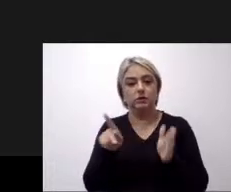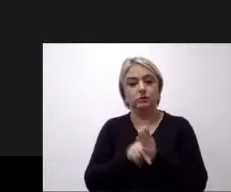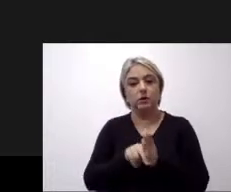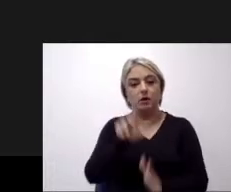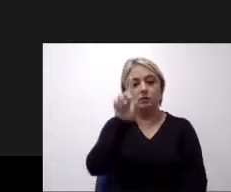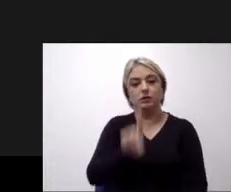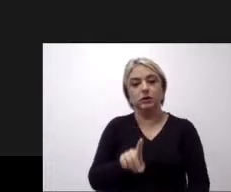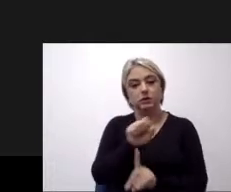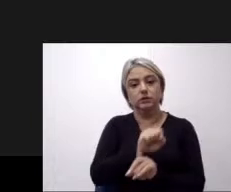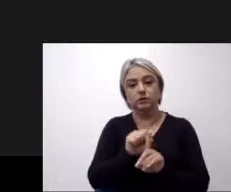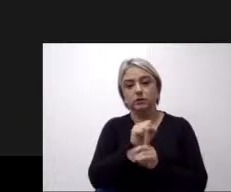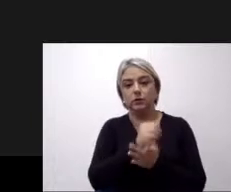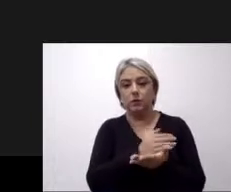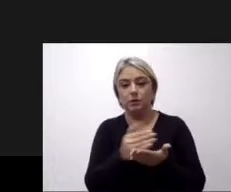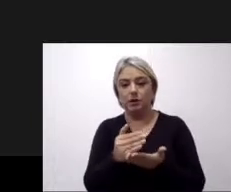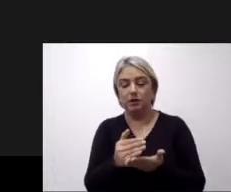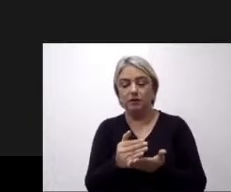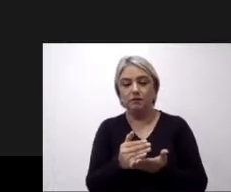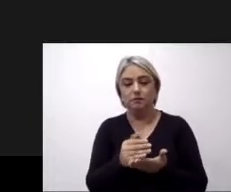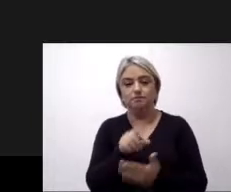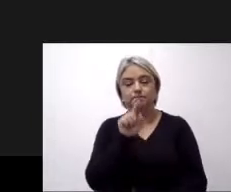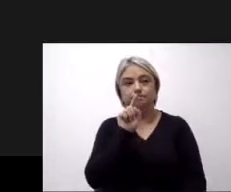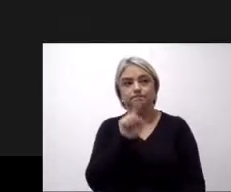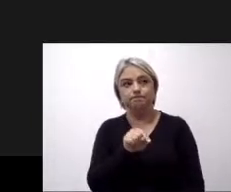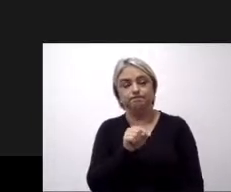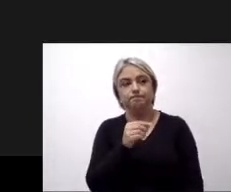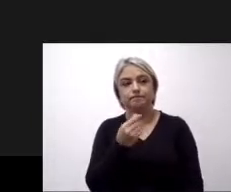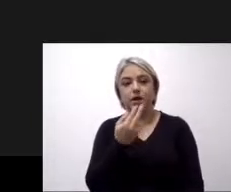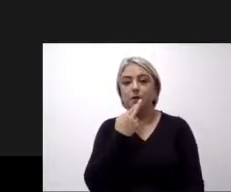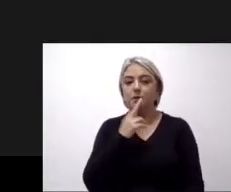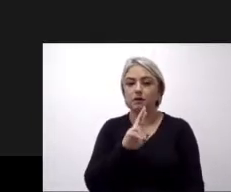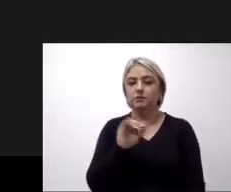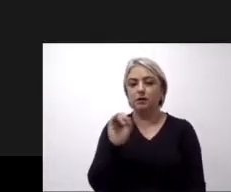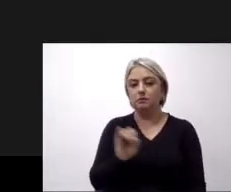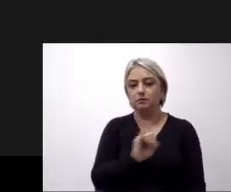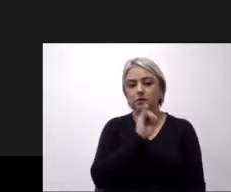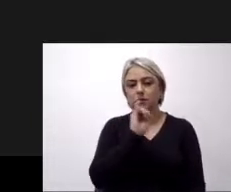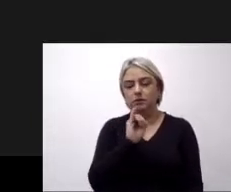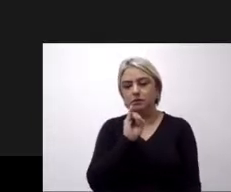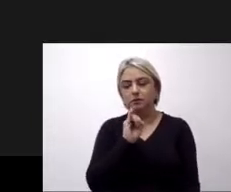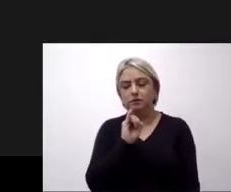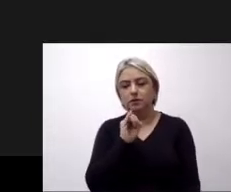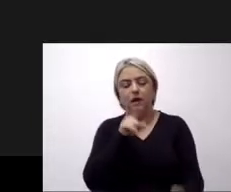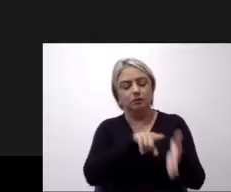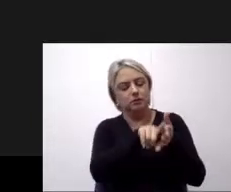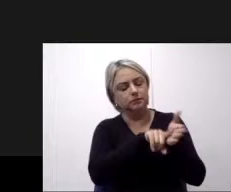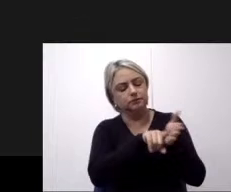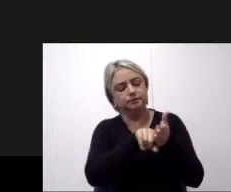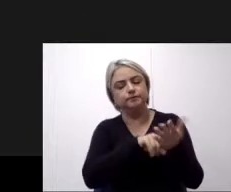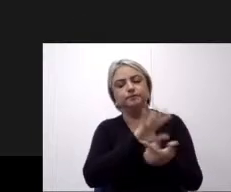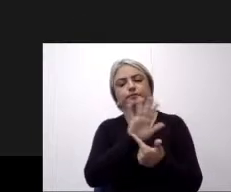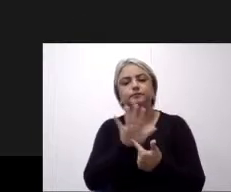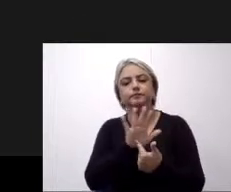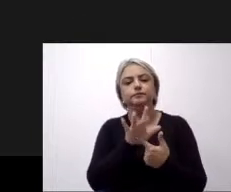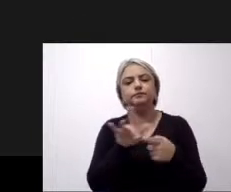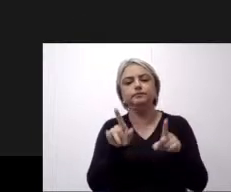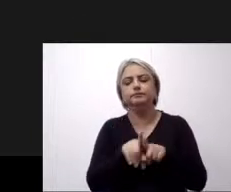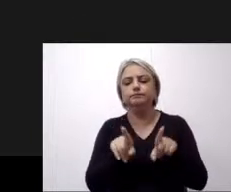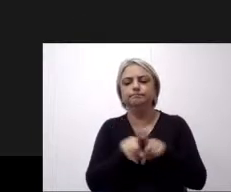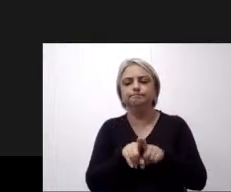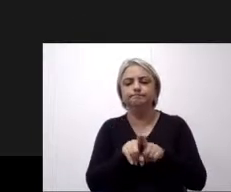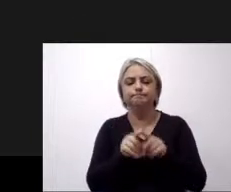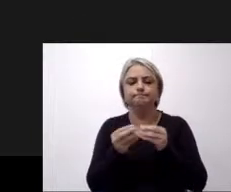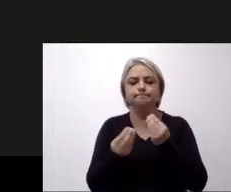That's an important result. Research has also shown that this male breadwinner model is